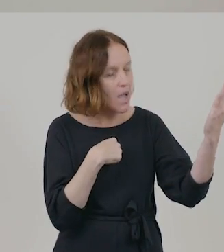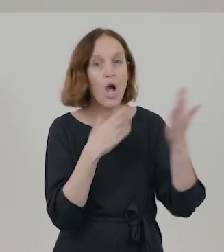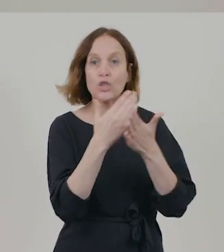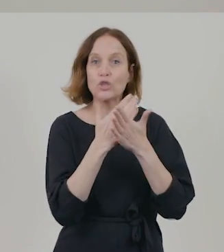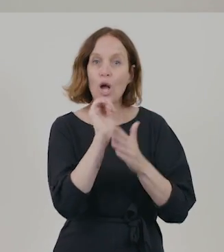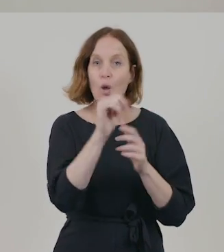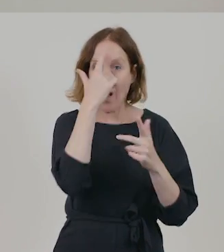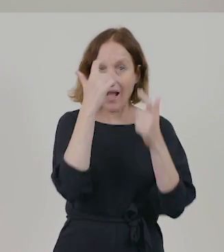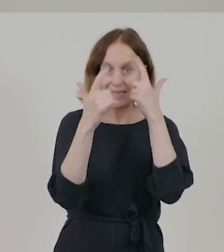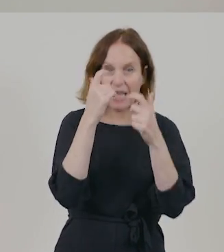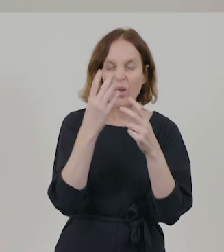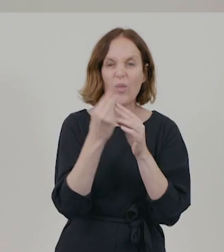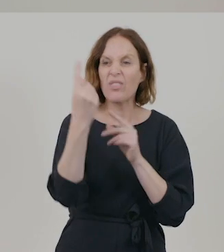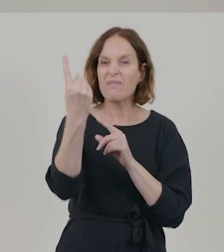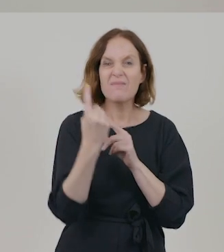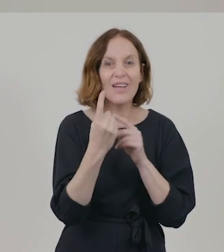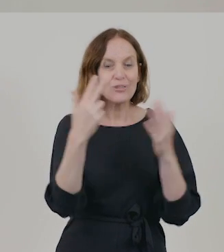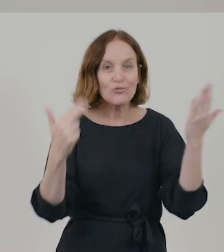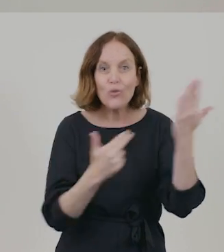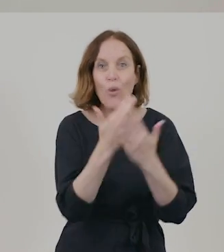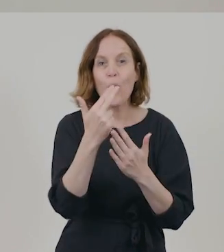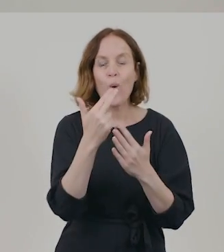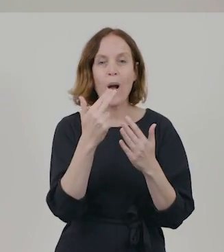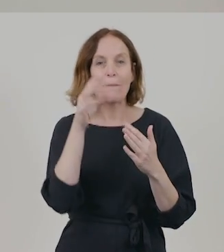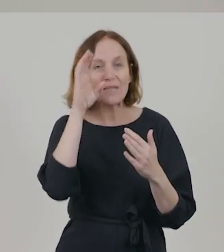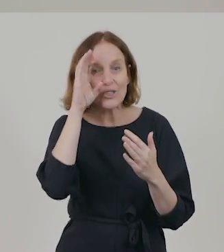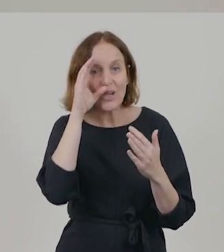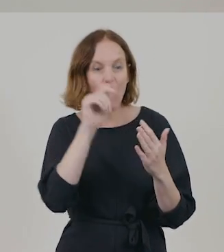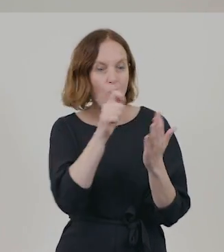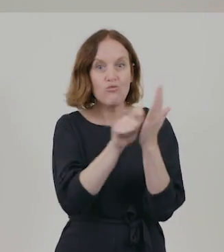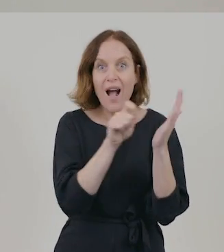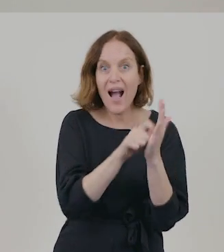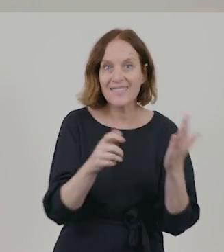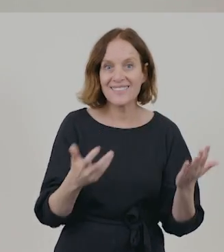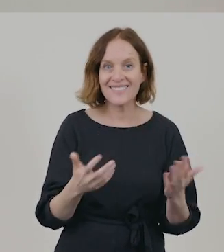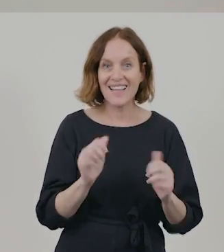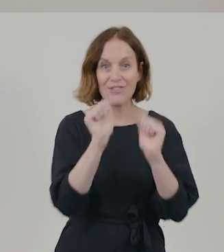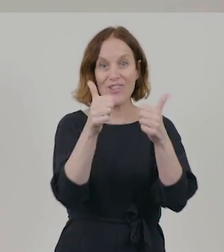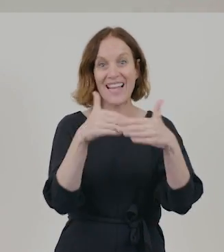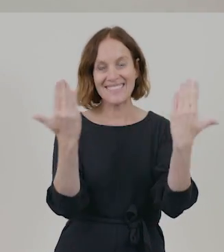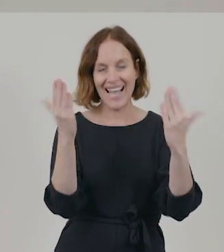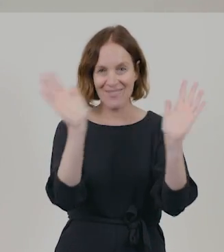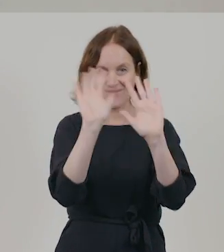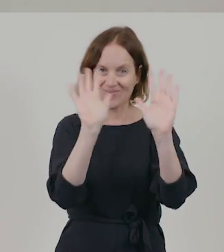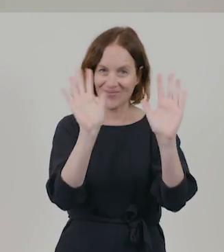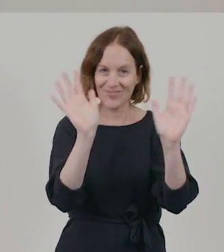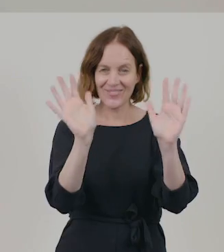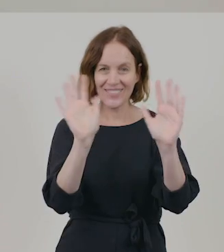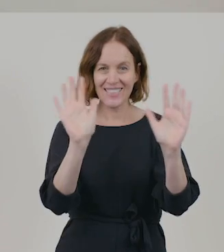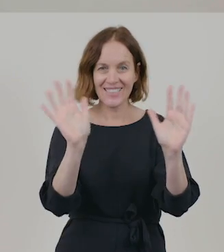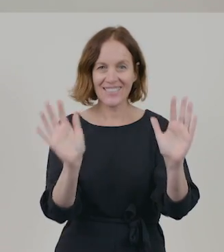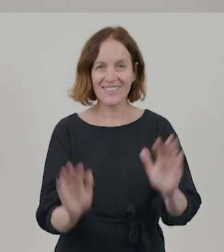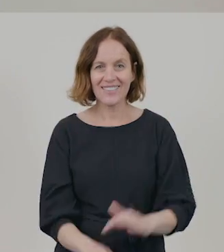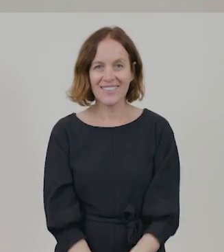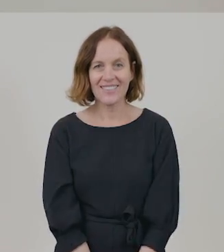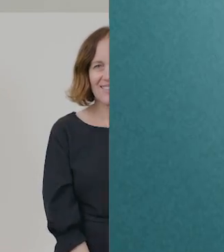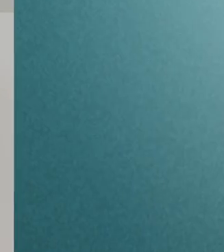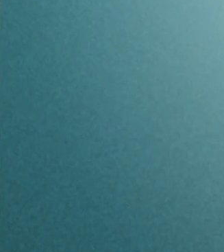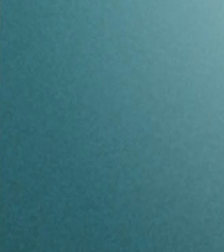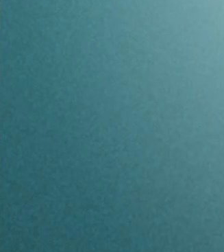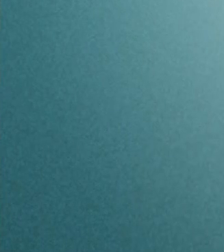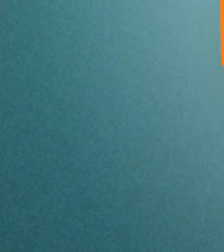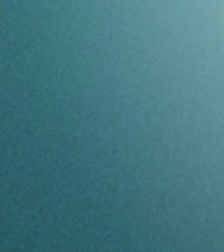had accidentally dropped berries on Wallace's head. Rosie did the right thing though and said, I am sorry to her